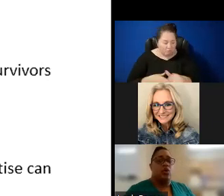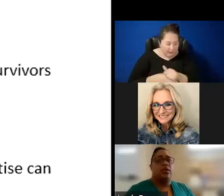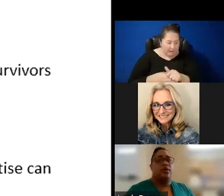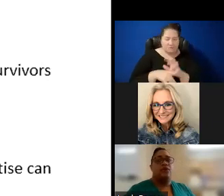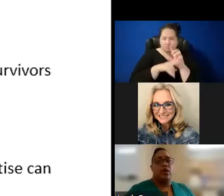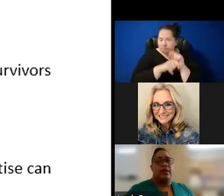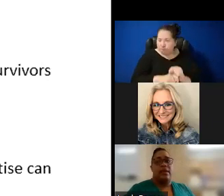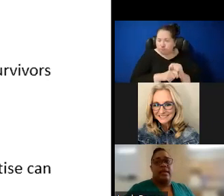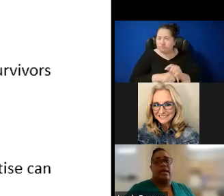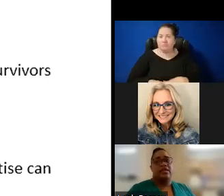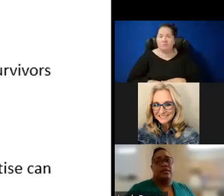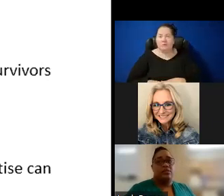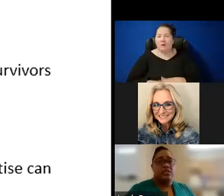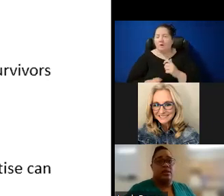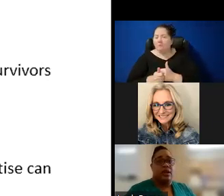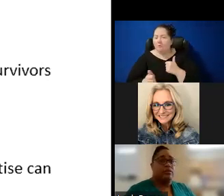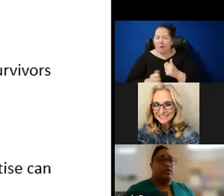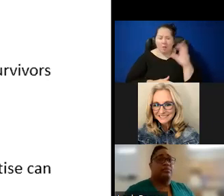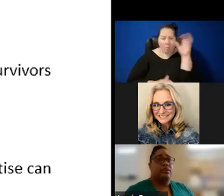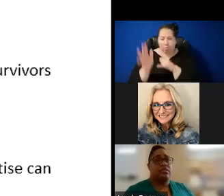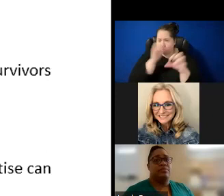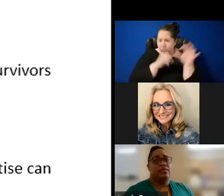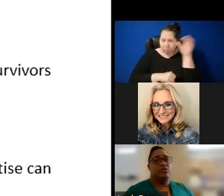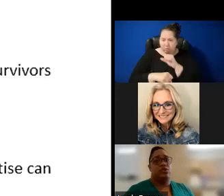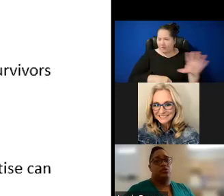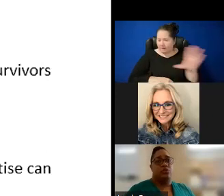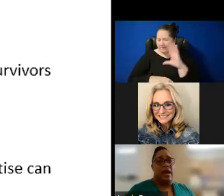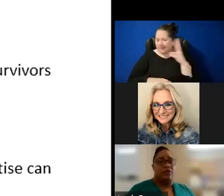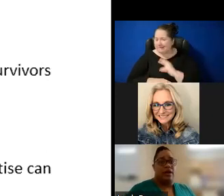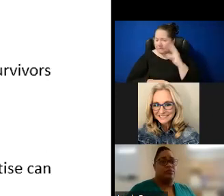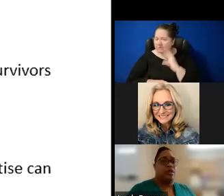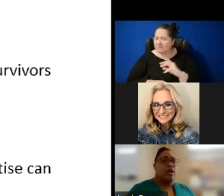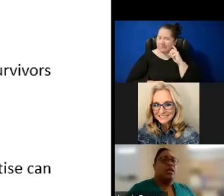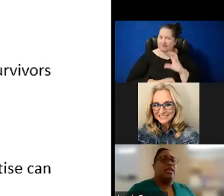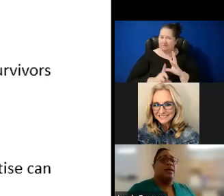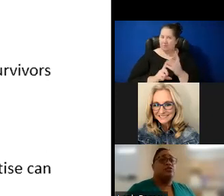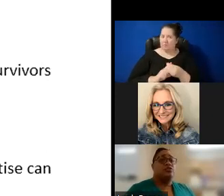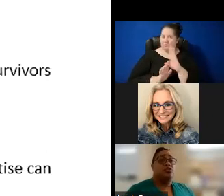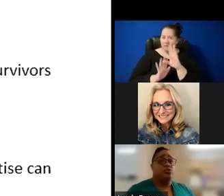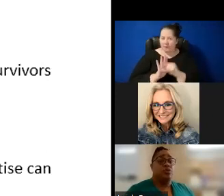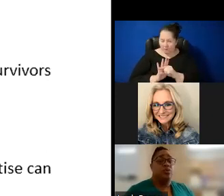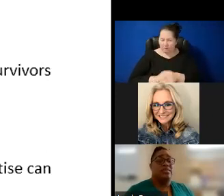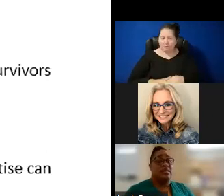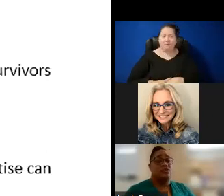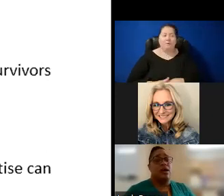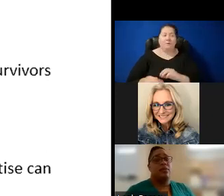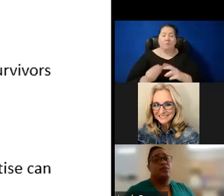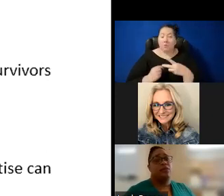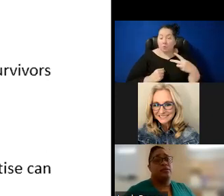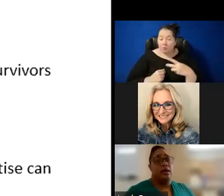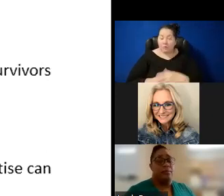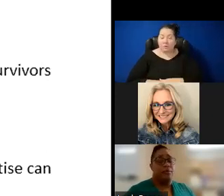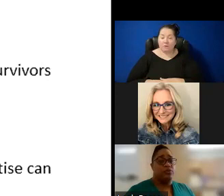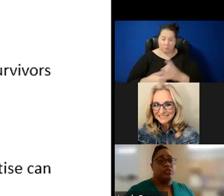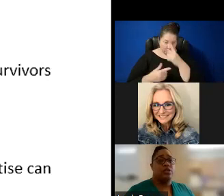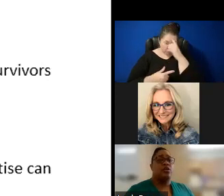traditions. We avoid making assumptions about their experiences based on cultural backgrounds. Number two, we take a